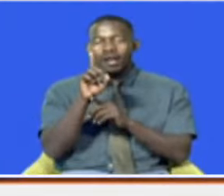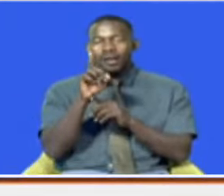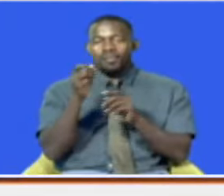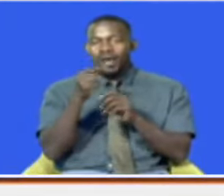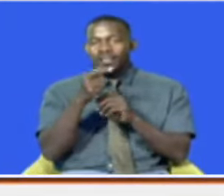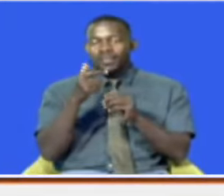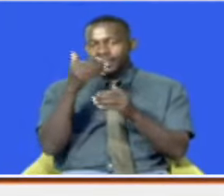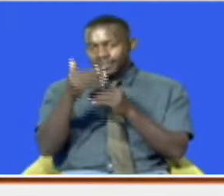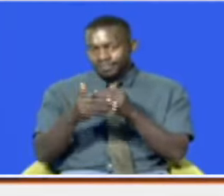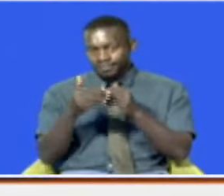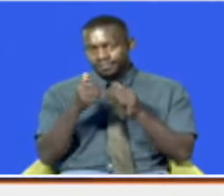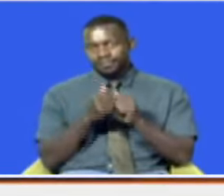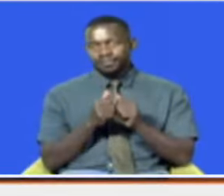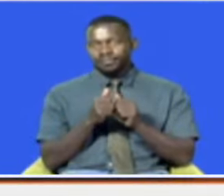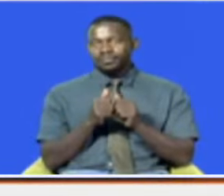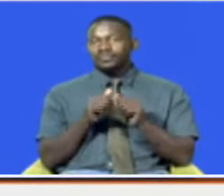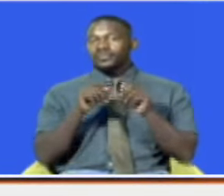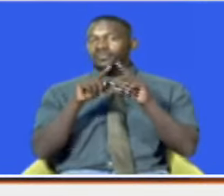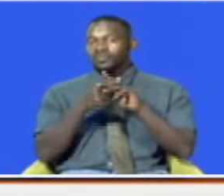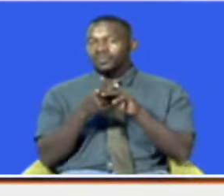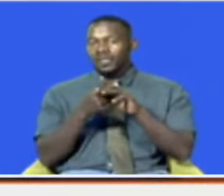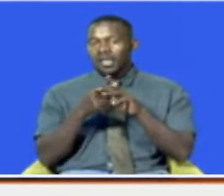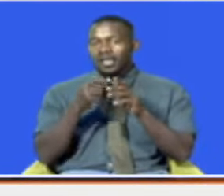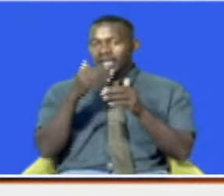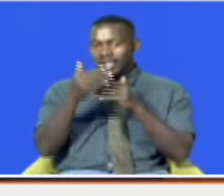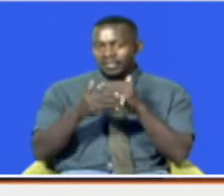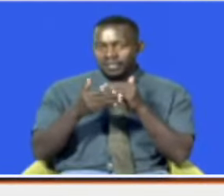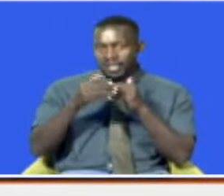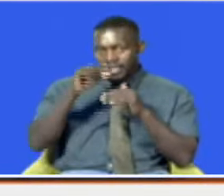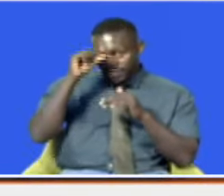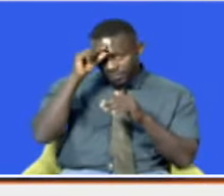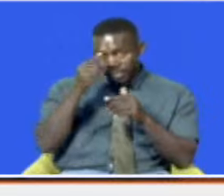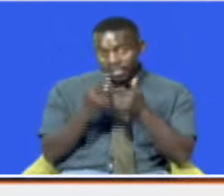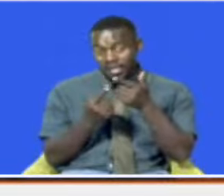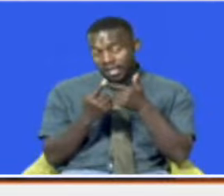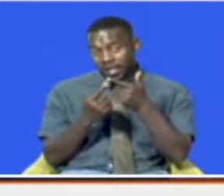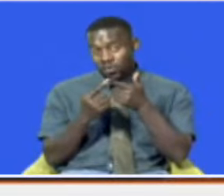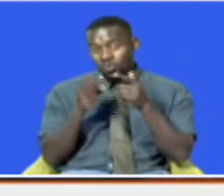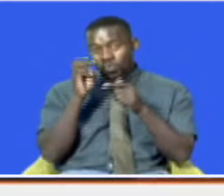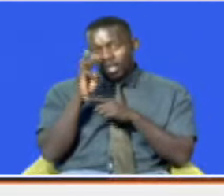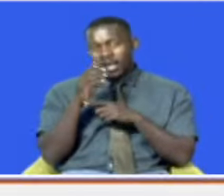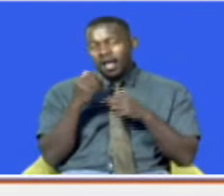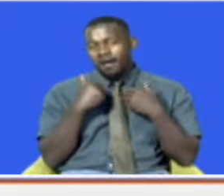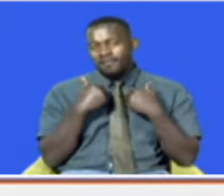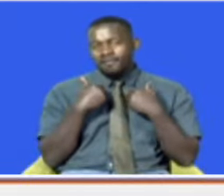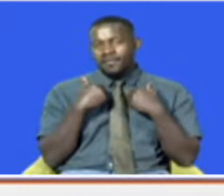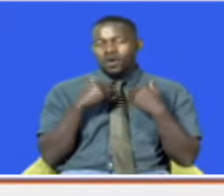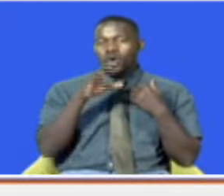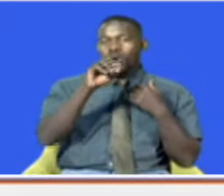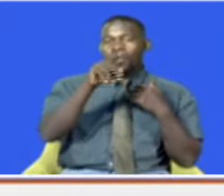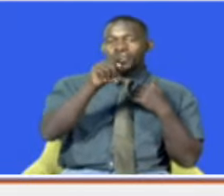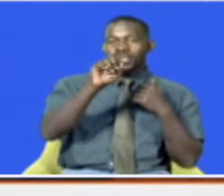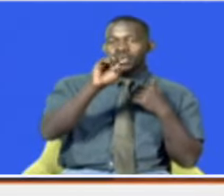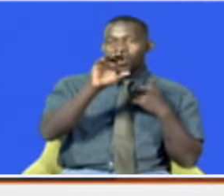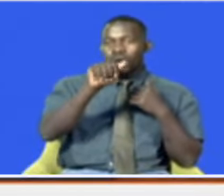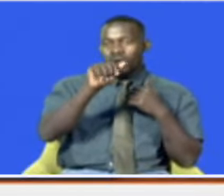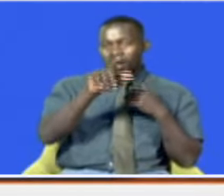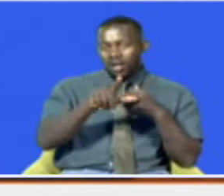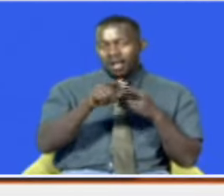2024. Beginning of next government year on June, then we shall have the dental assistive, optical,